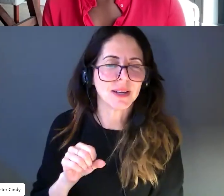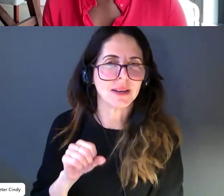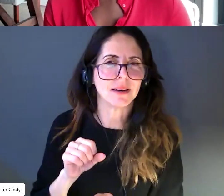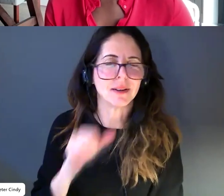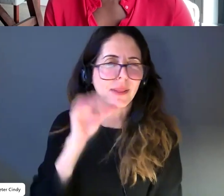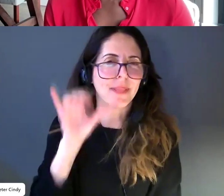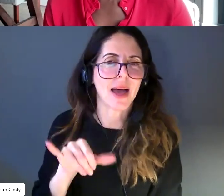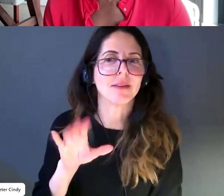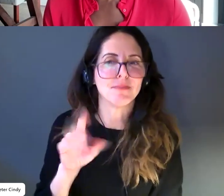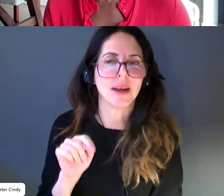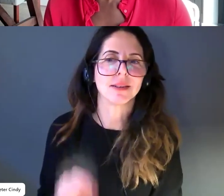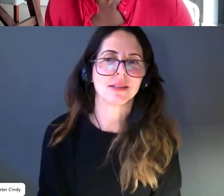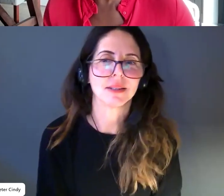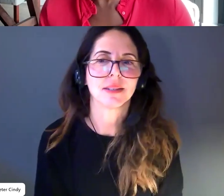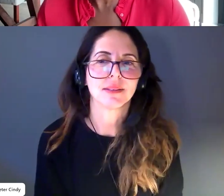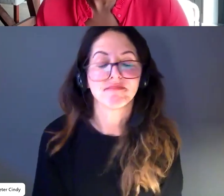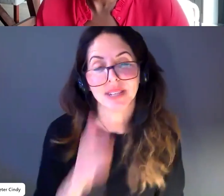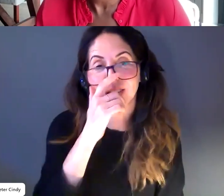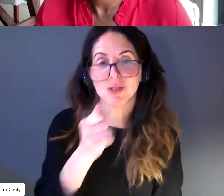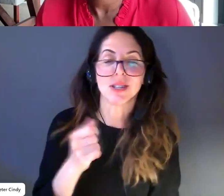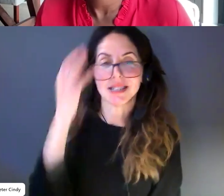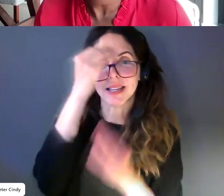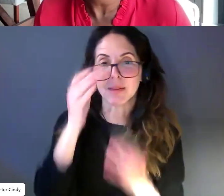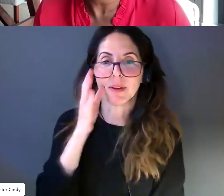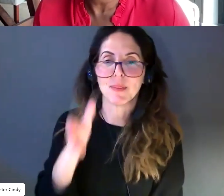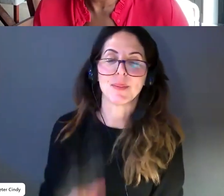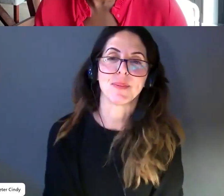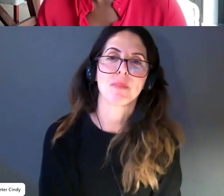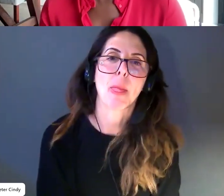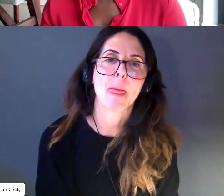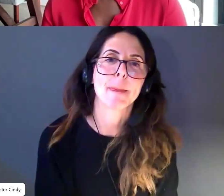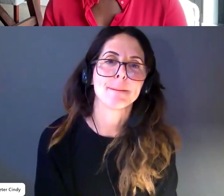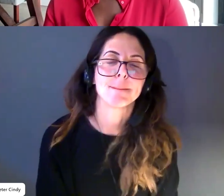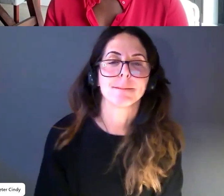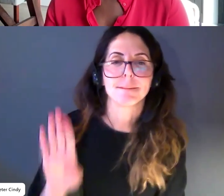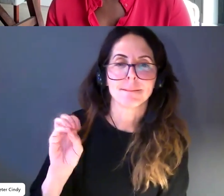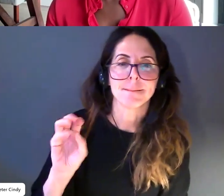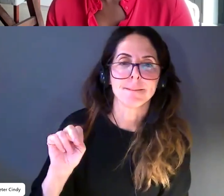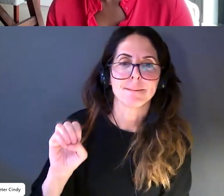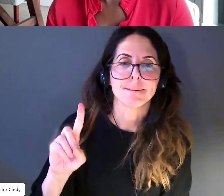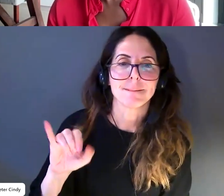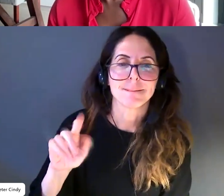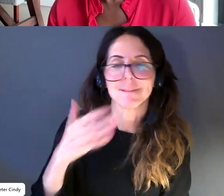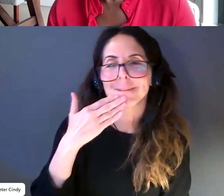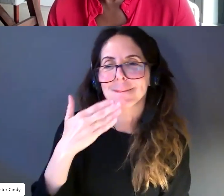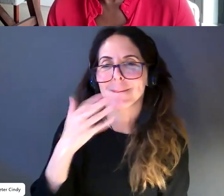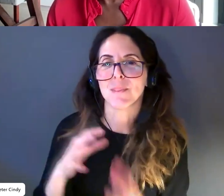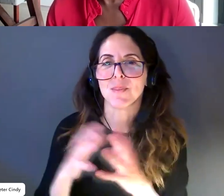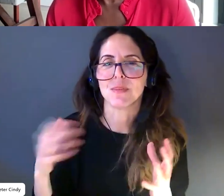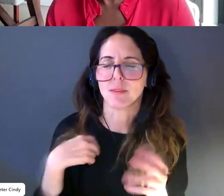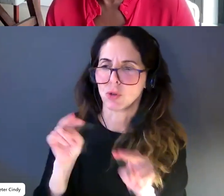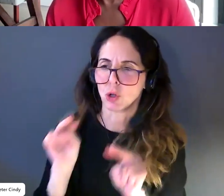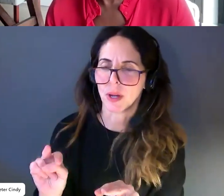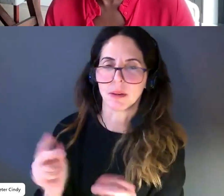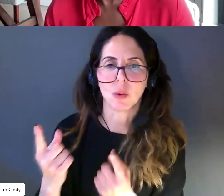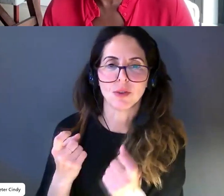but definitely worth looking into in the future. Thank you so much for this. I'm just monitoring the